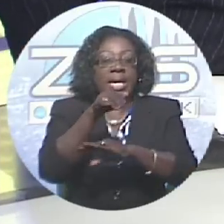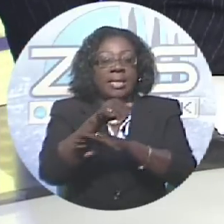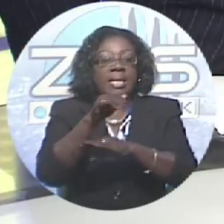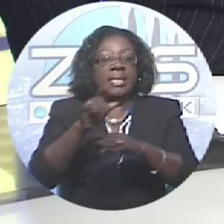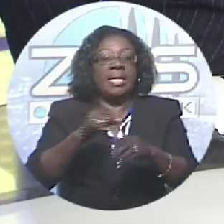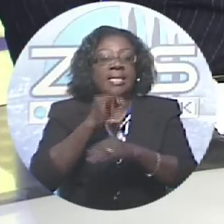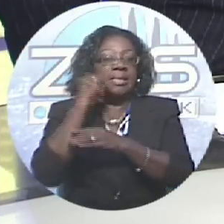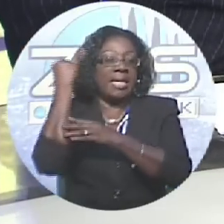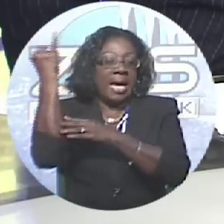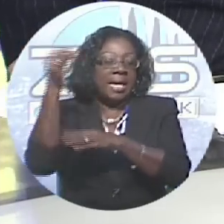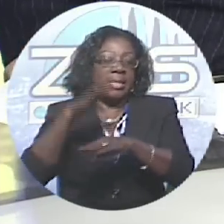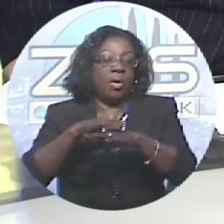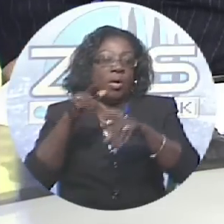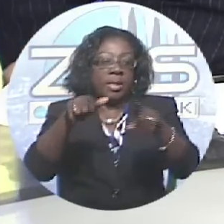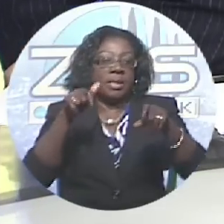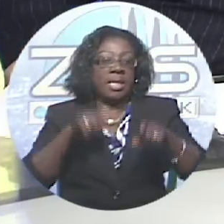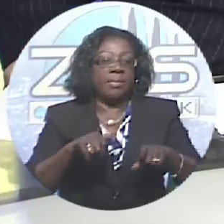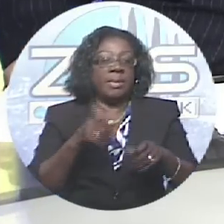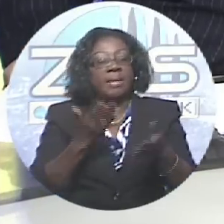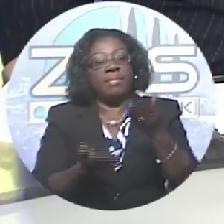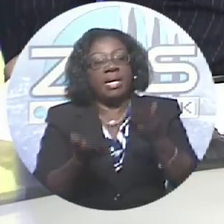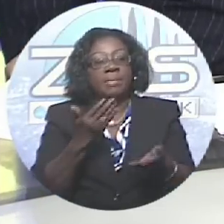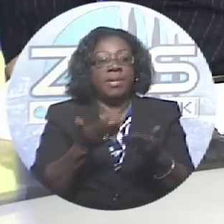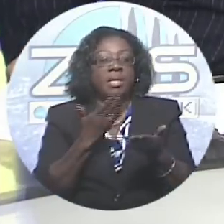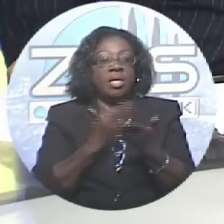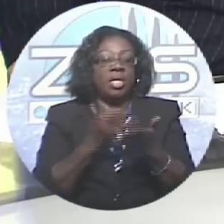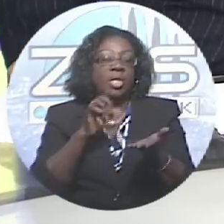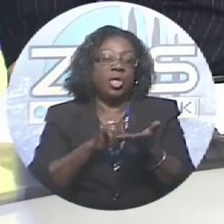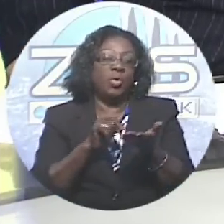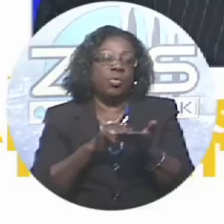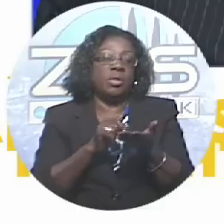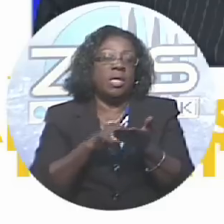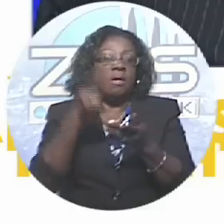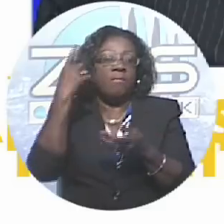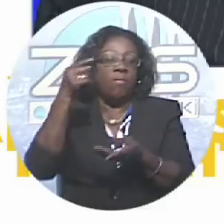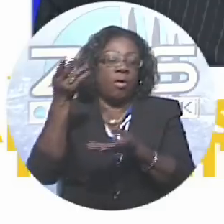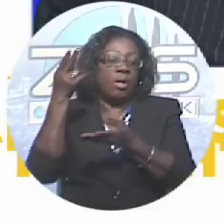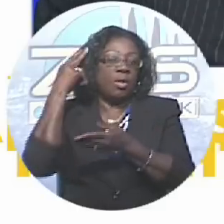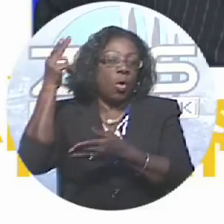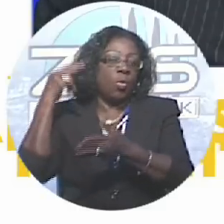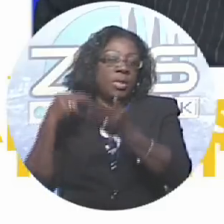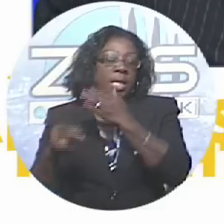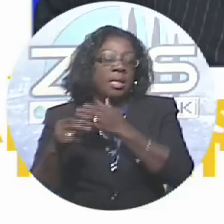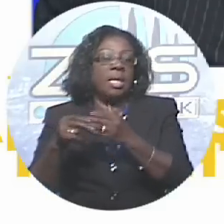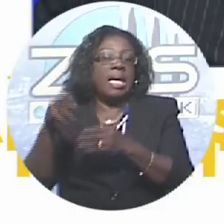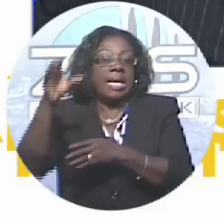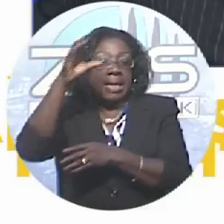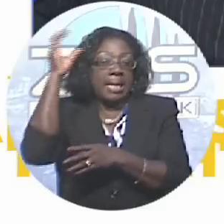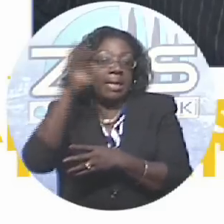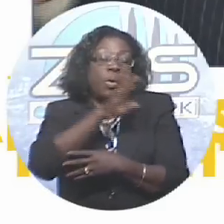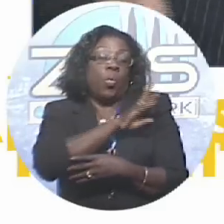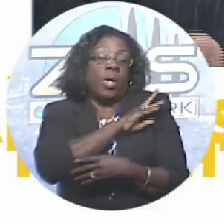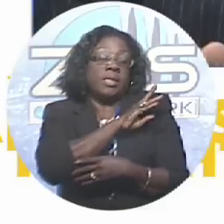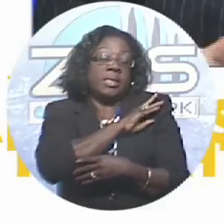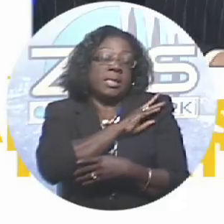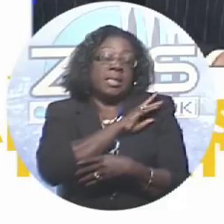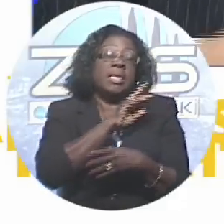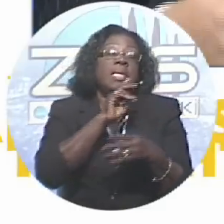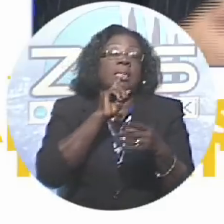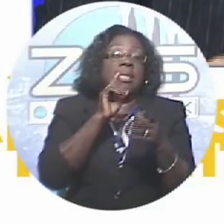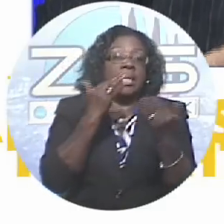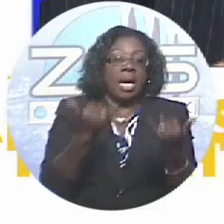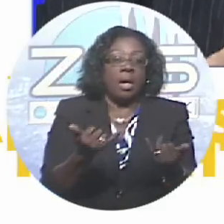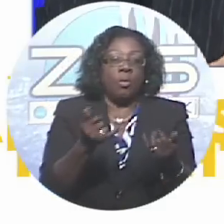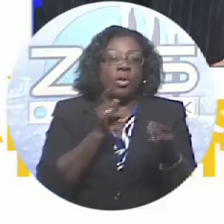could translate into good news for the struggling Bahamian Riviera. Clint Watson joins us live in studio tonight. Having spoken to the government